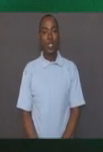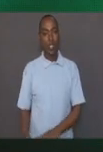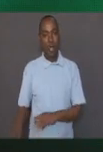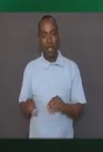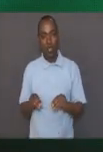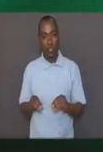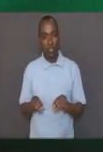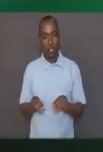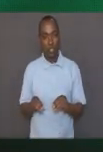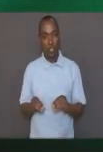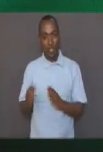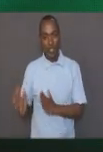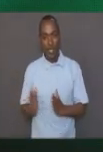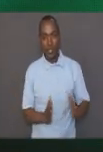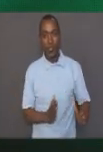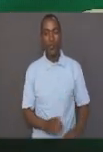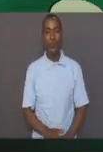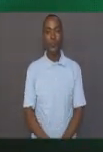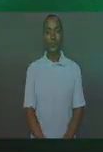Students, let's get ready.